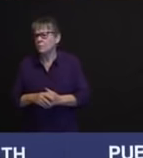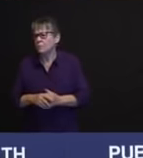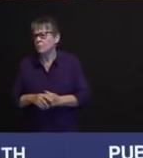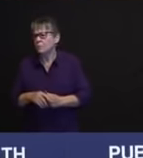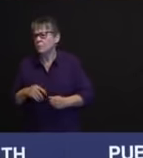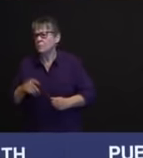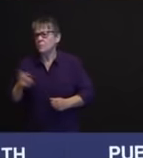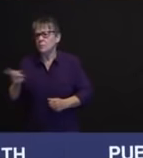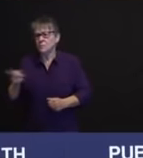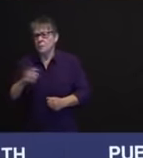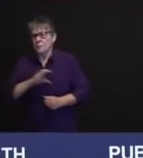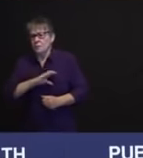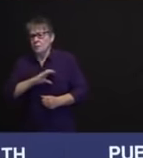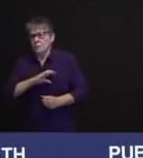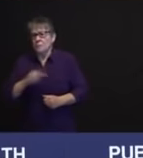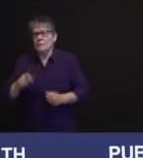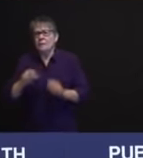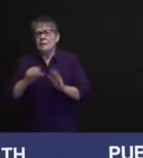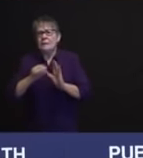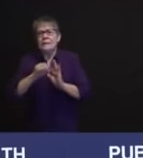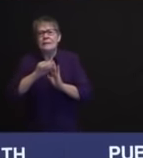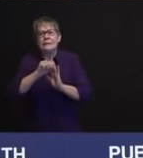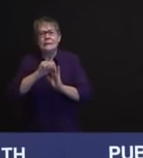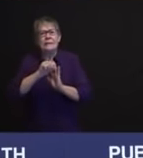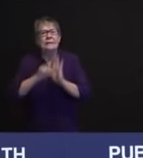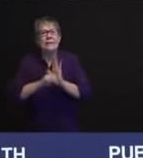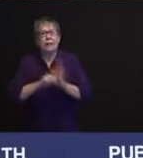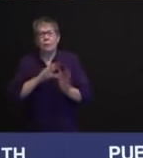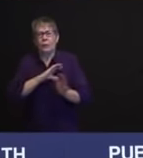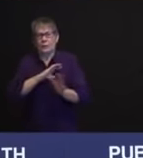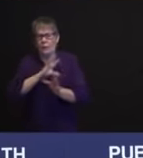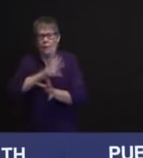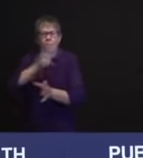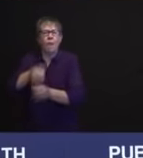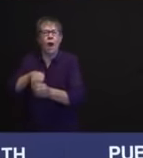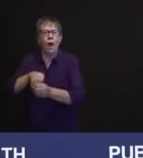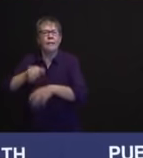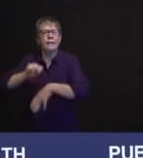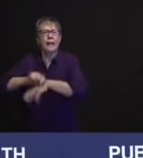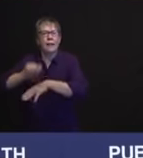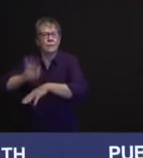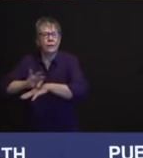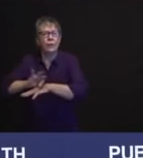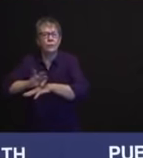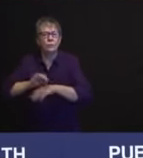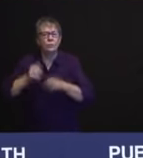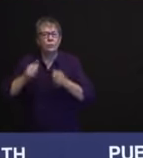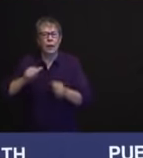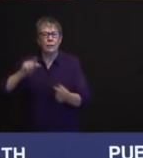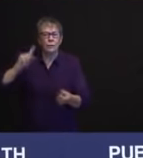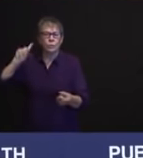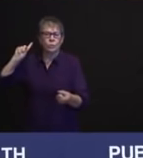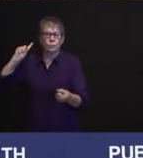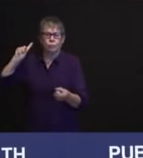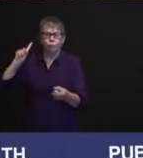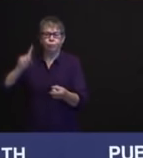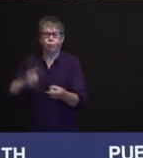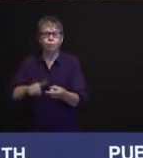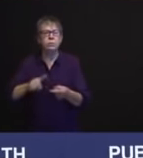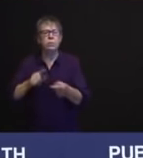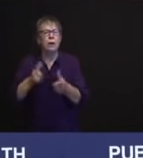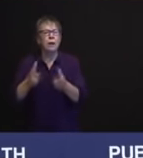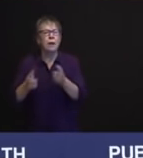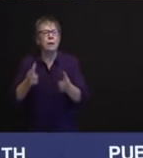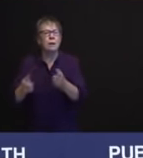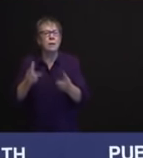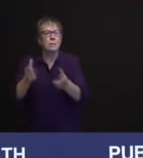reduce crime, especially gun violence. Just in the last 2 weeks or so, we've had two phenomenal investigations.